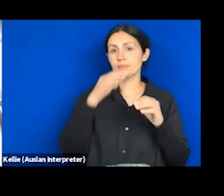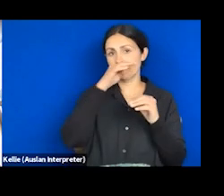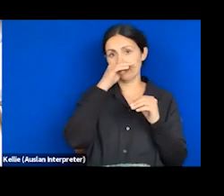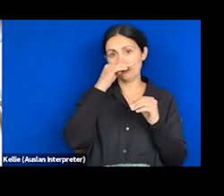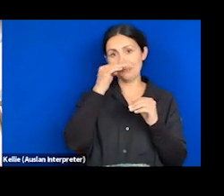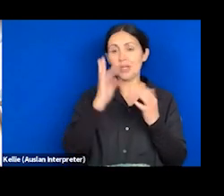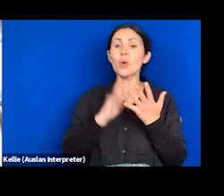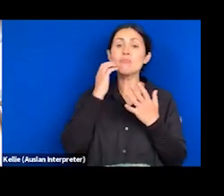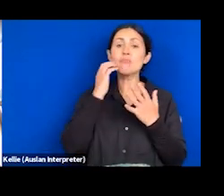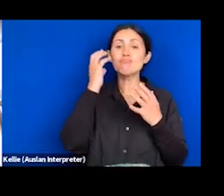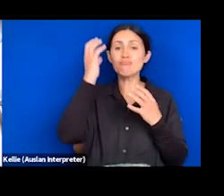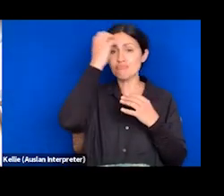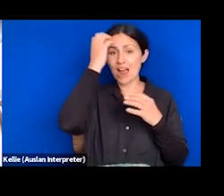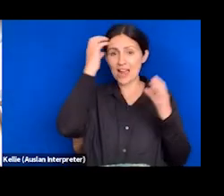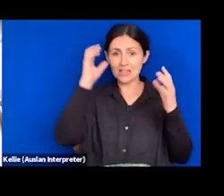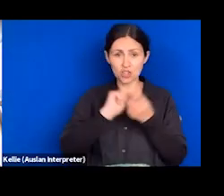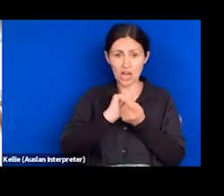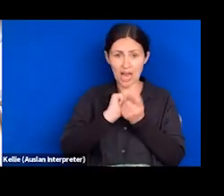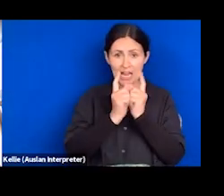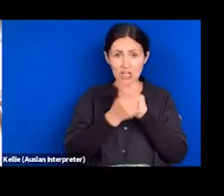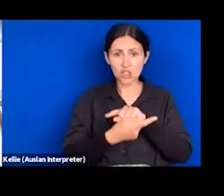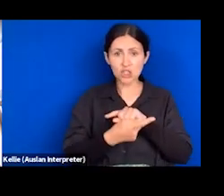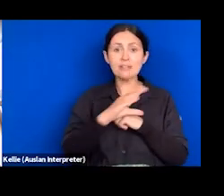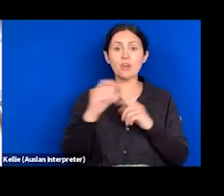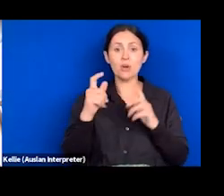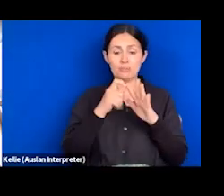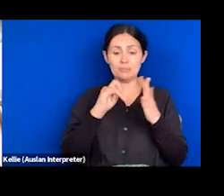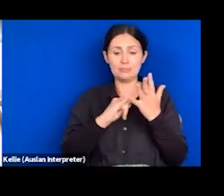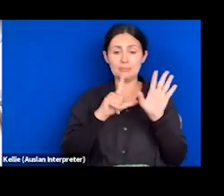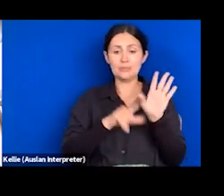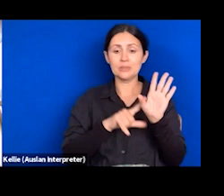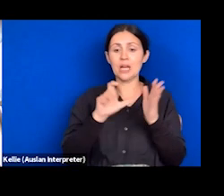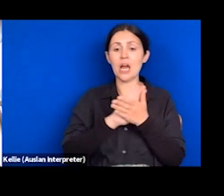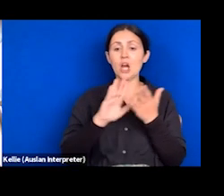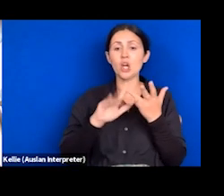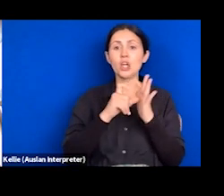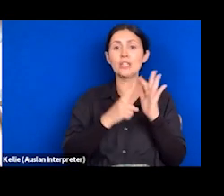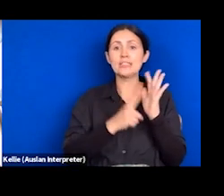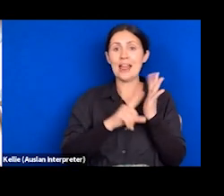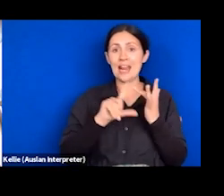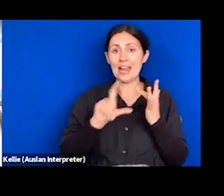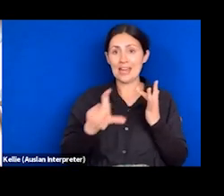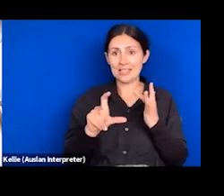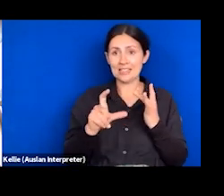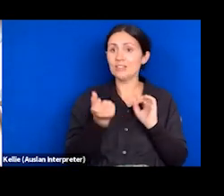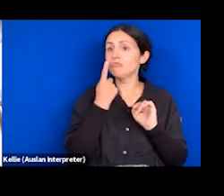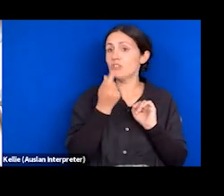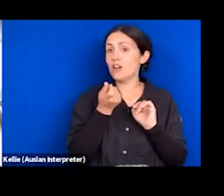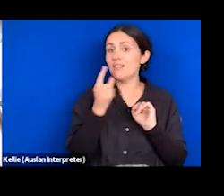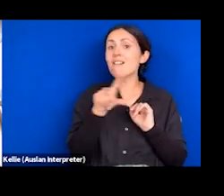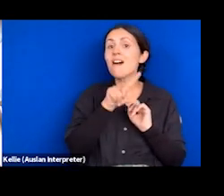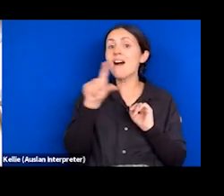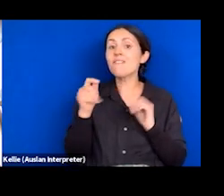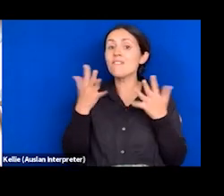modularity that we see under psychedelics, we're actually also seeing subacutely after the